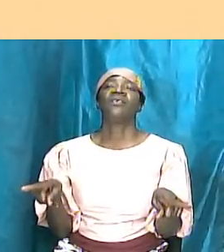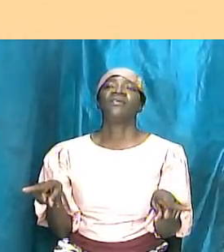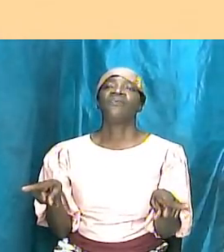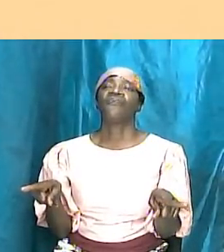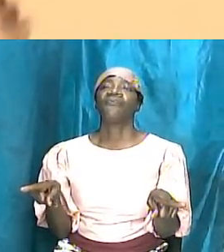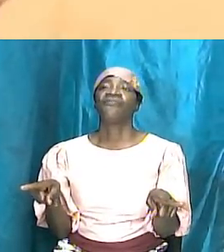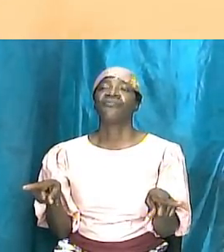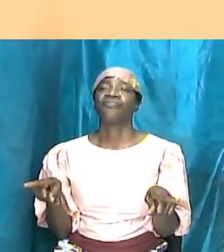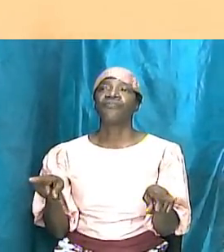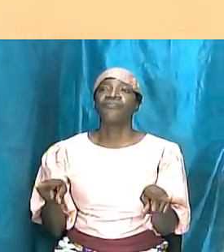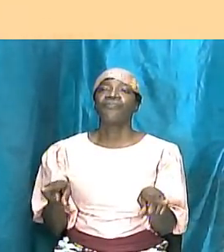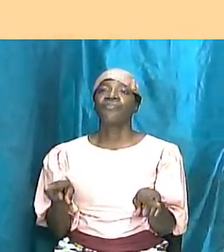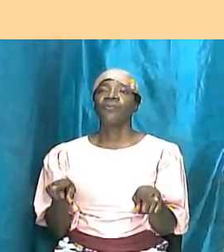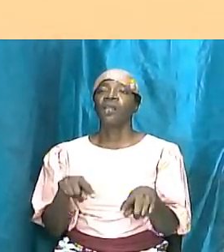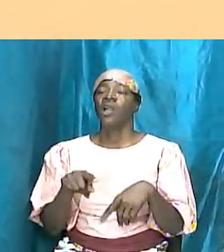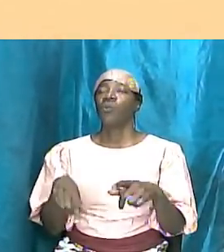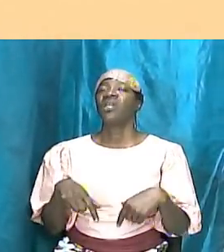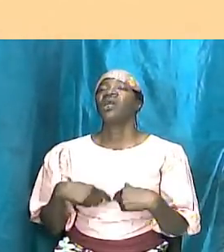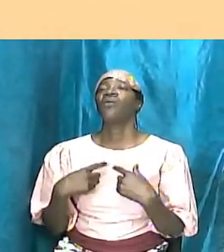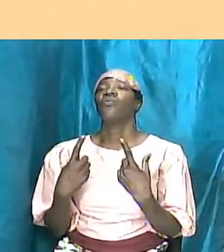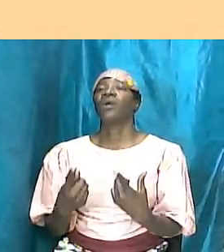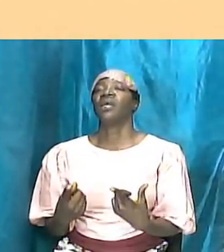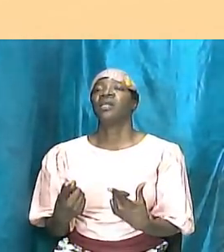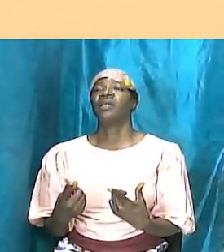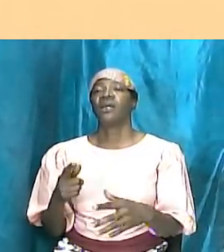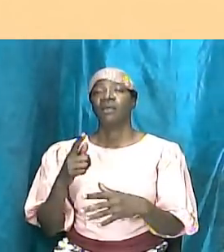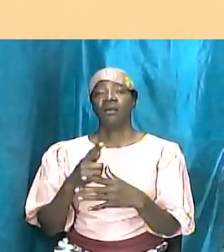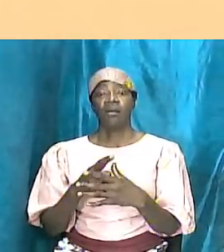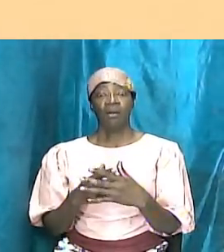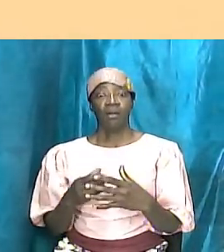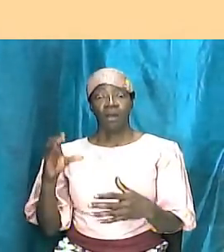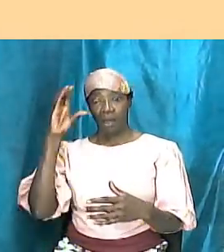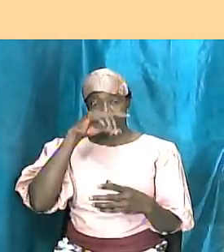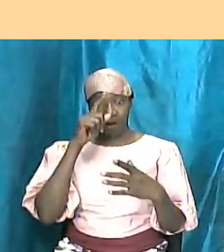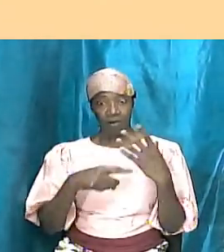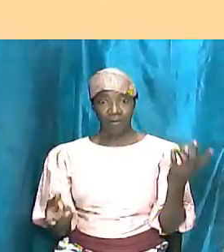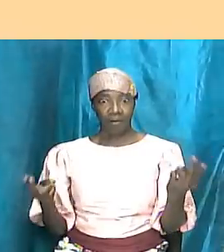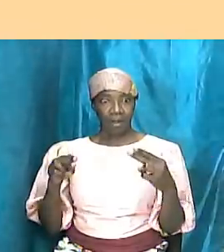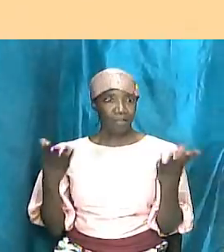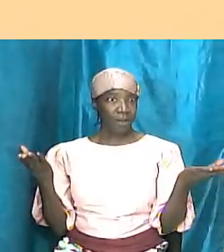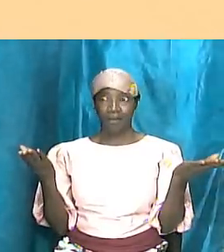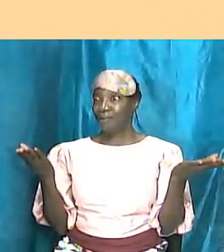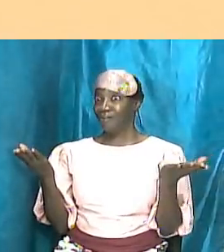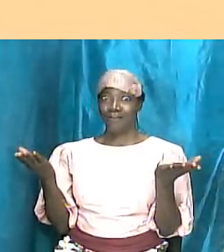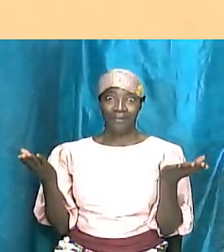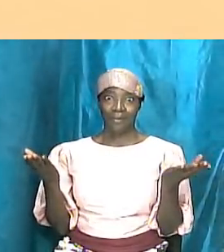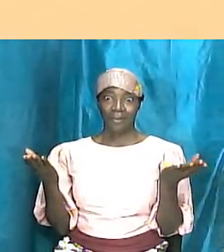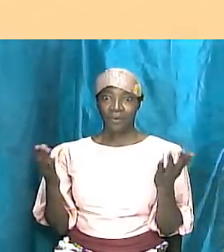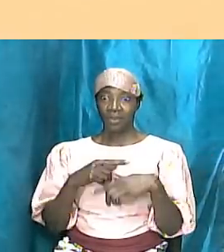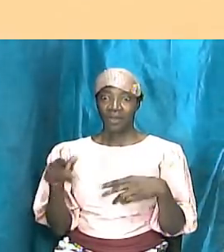sisters, as they went, guess what happened? When they reached a certain